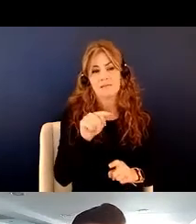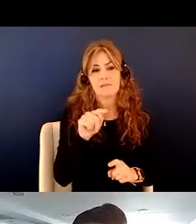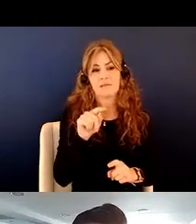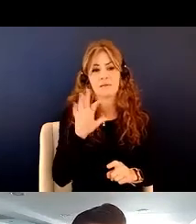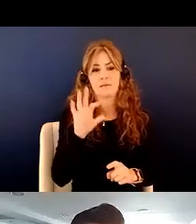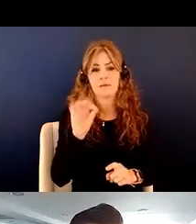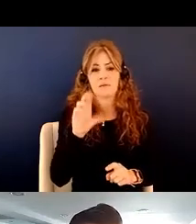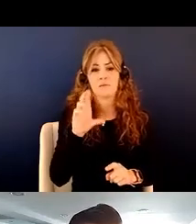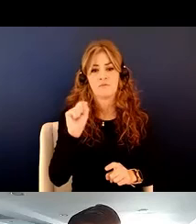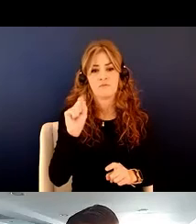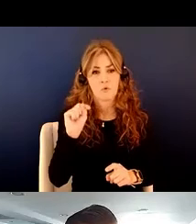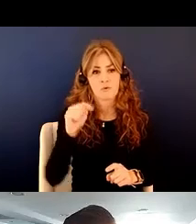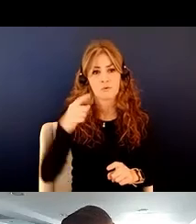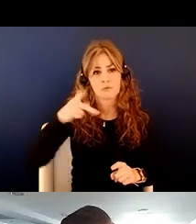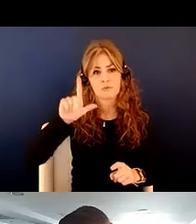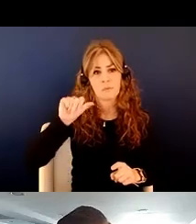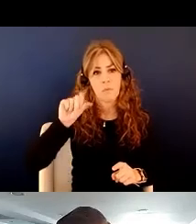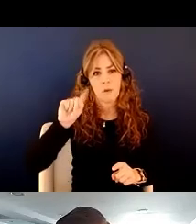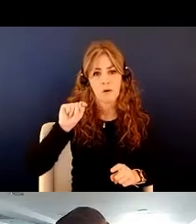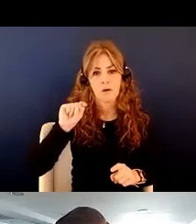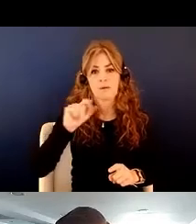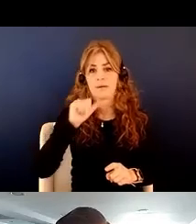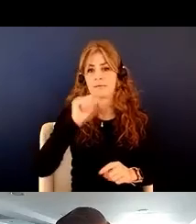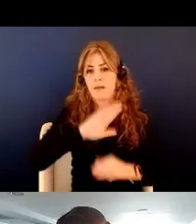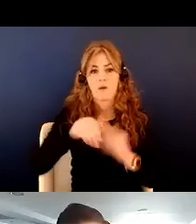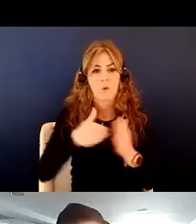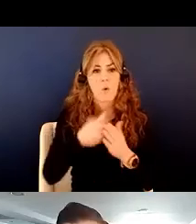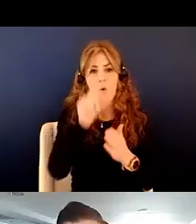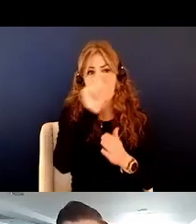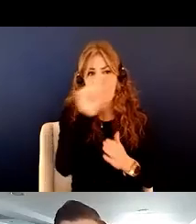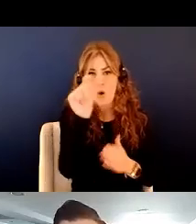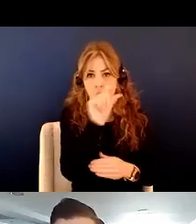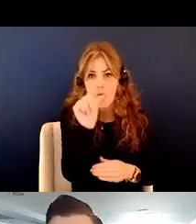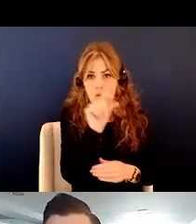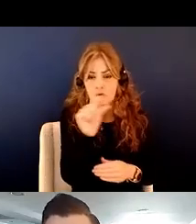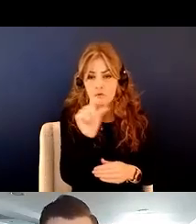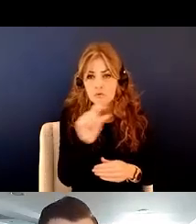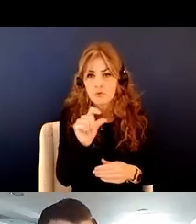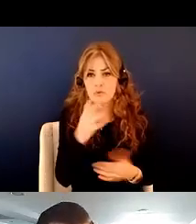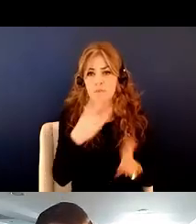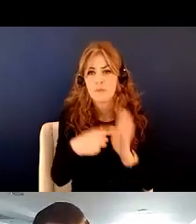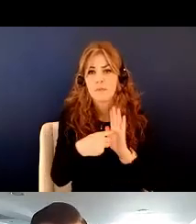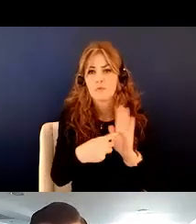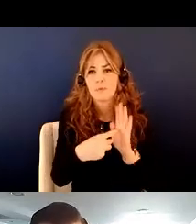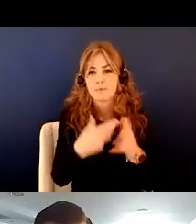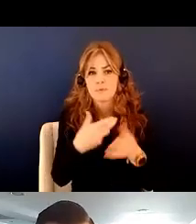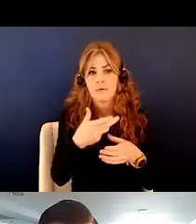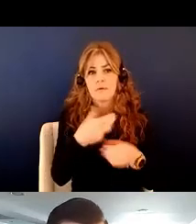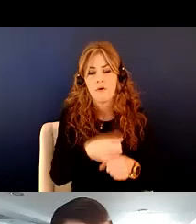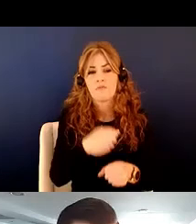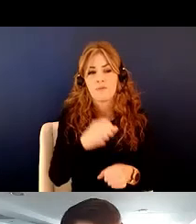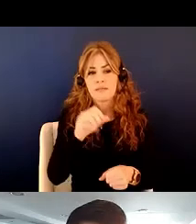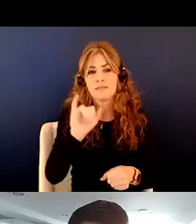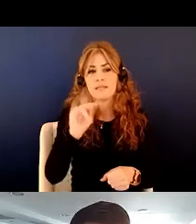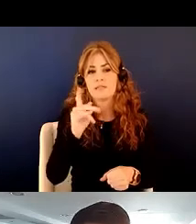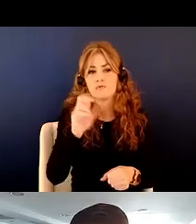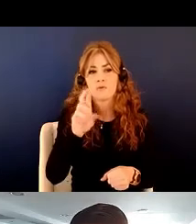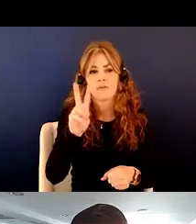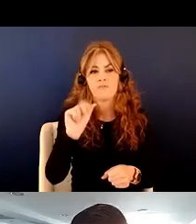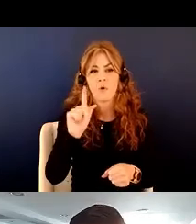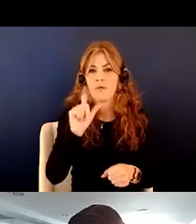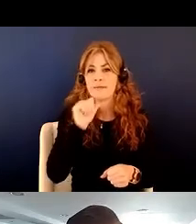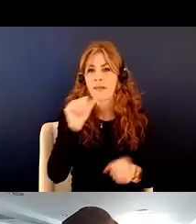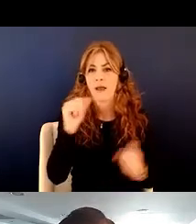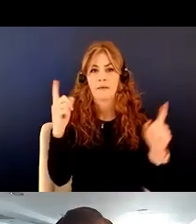So we can see that not all of these bars, these horizontal bars that might represent confidence intervals, they're not all the same size.